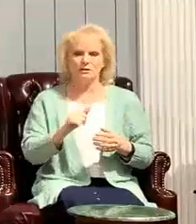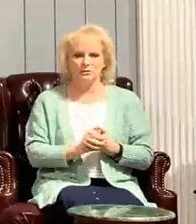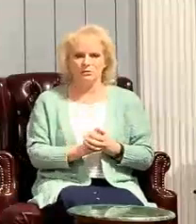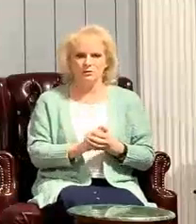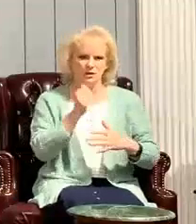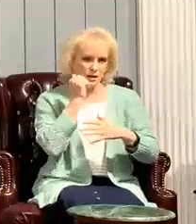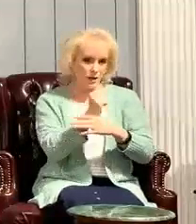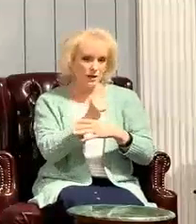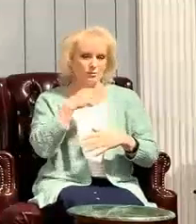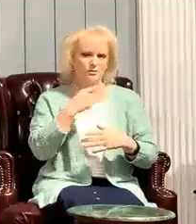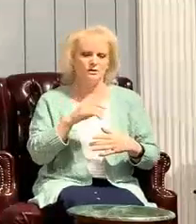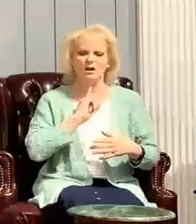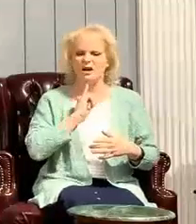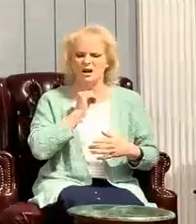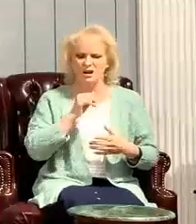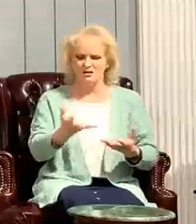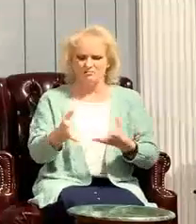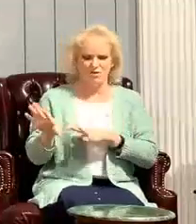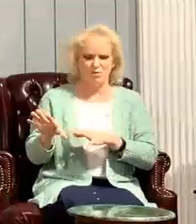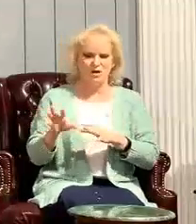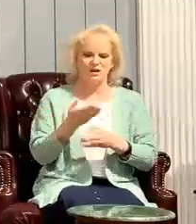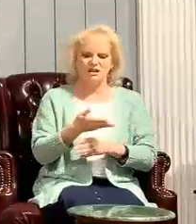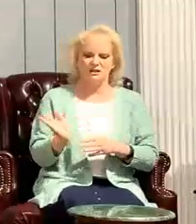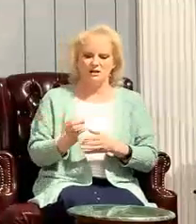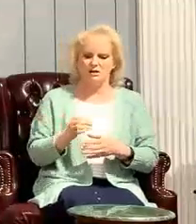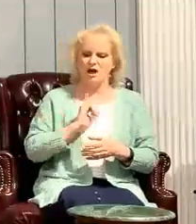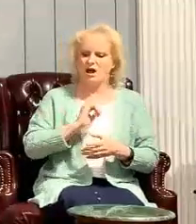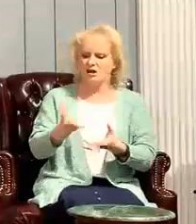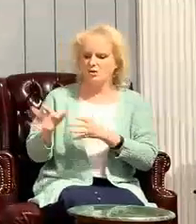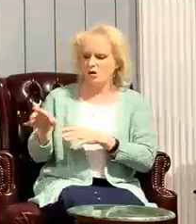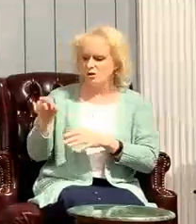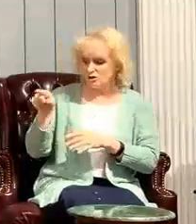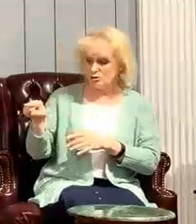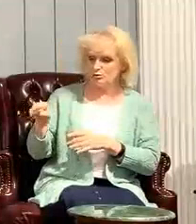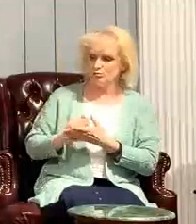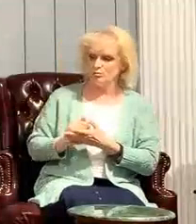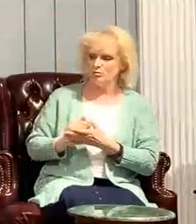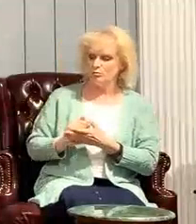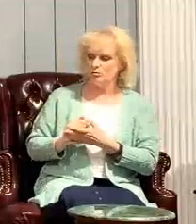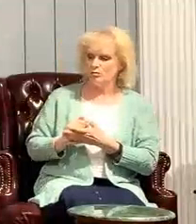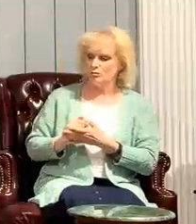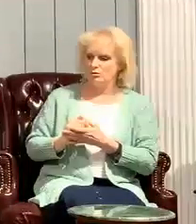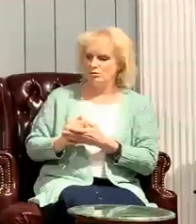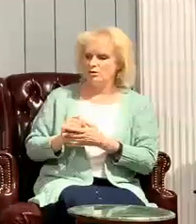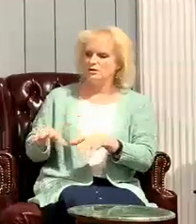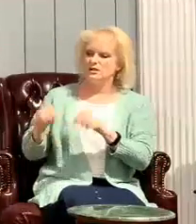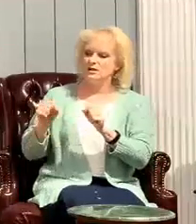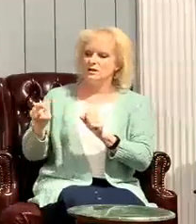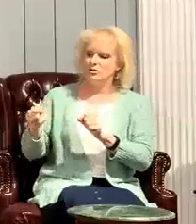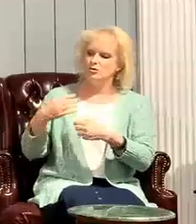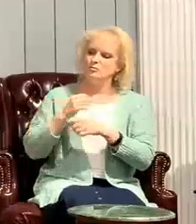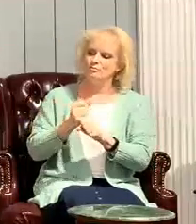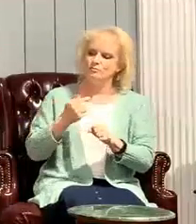take a thing, because I don't want you, Sodom, to be able to claim you made